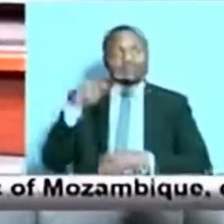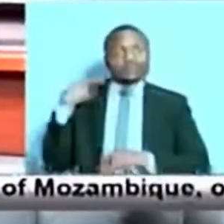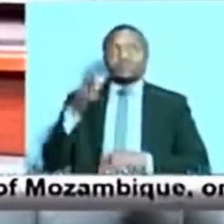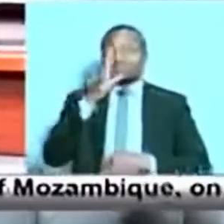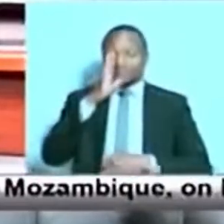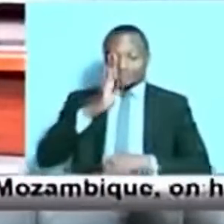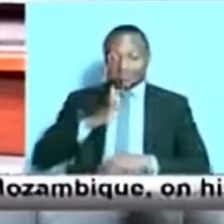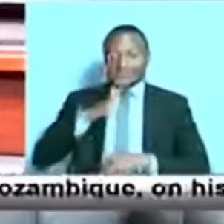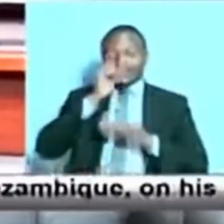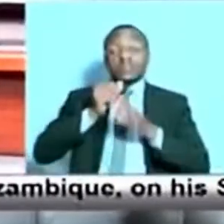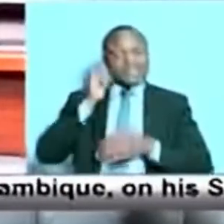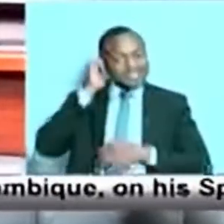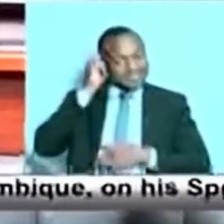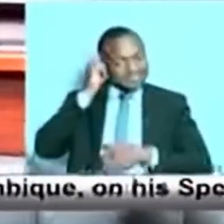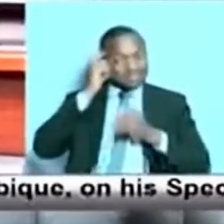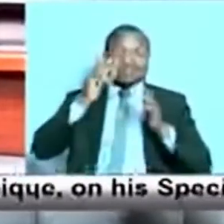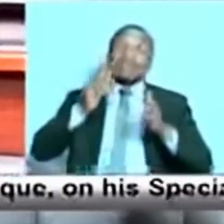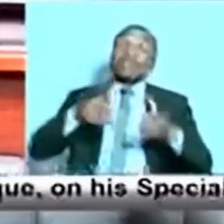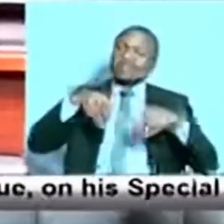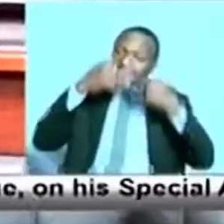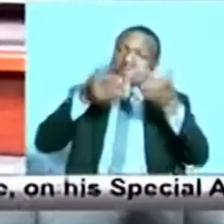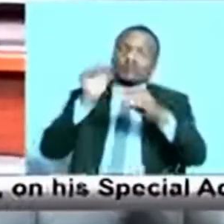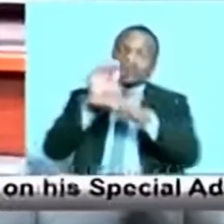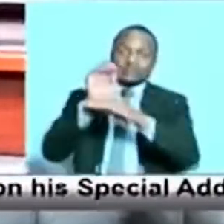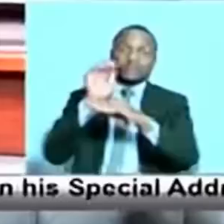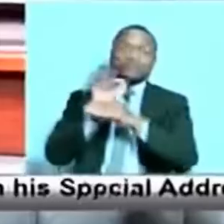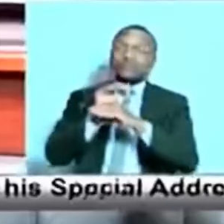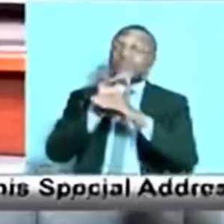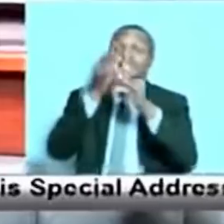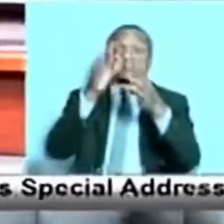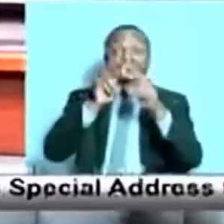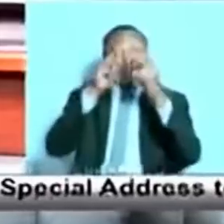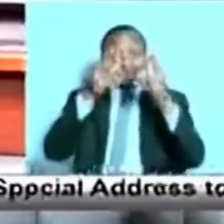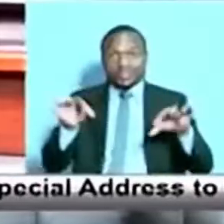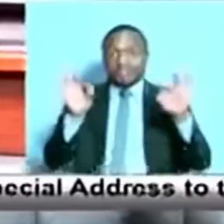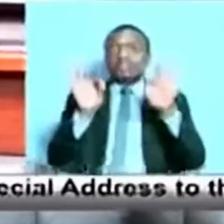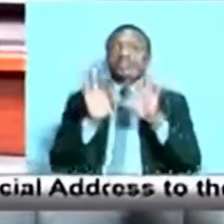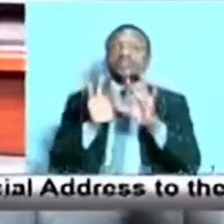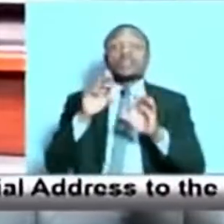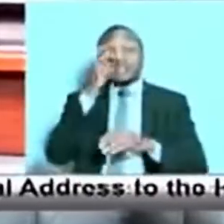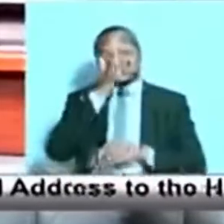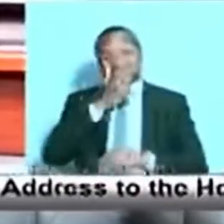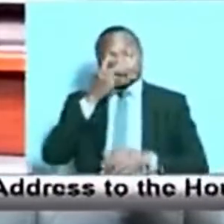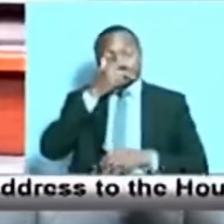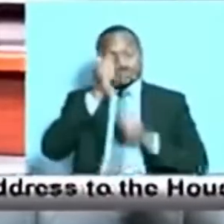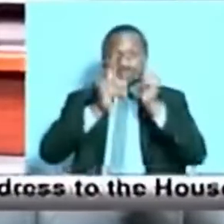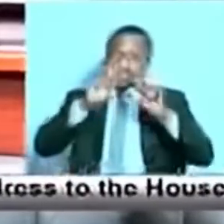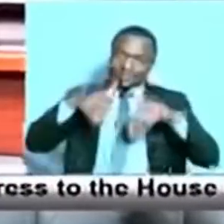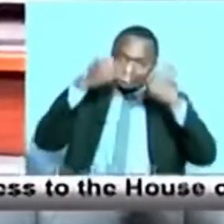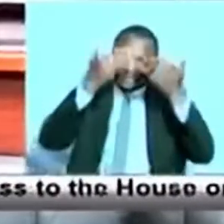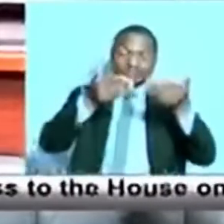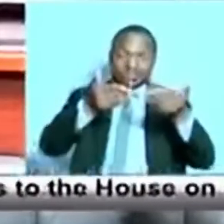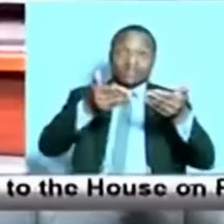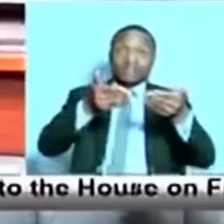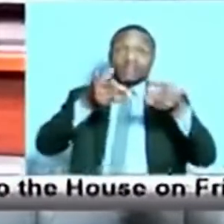Speaker, I thought of giving comment on the very, very important speech which was delivered by His Excellency the President